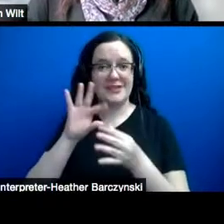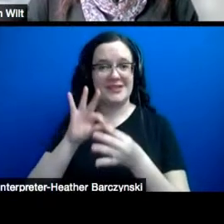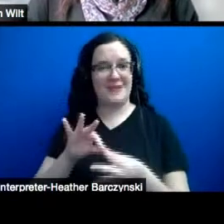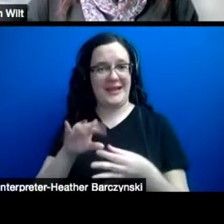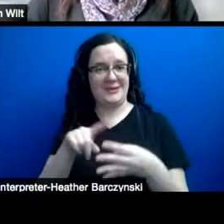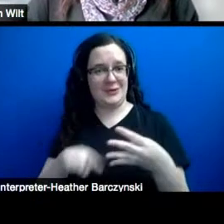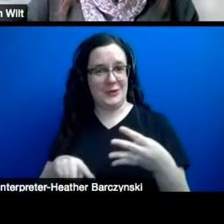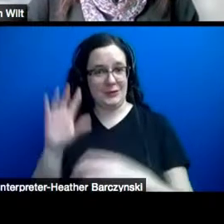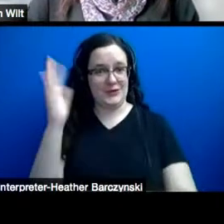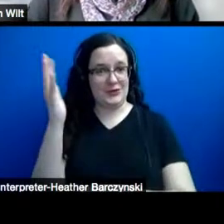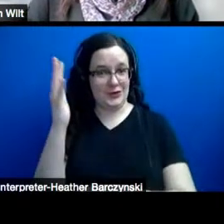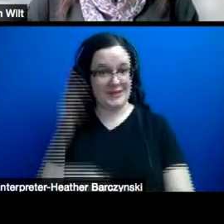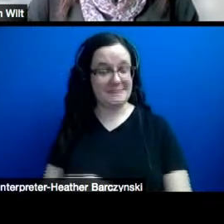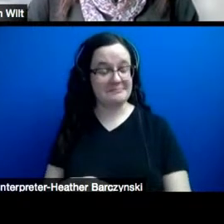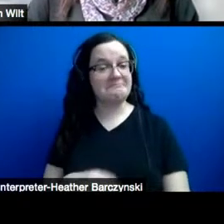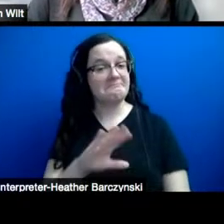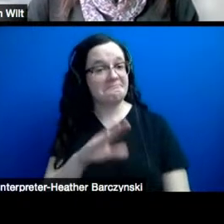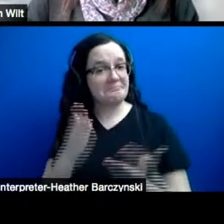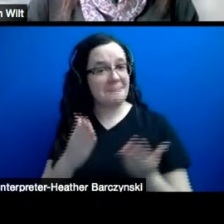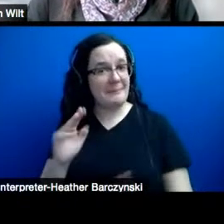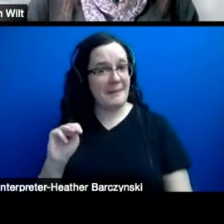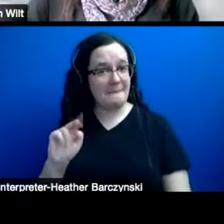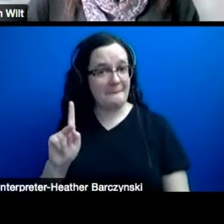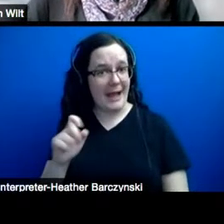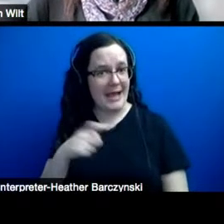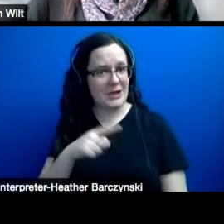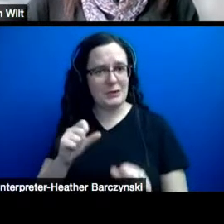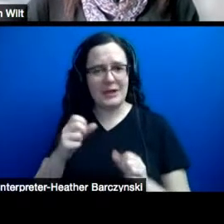trees. Maybe, Mike, you can very quickly